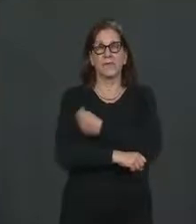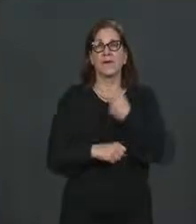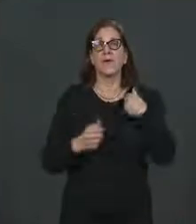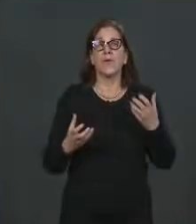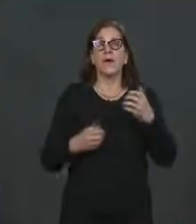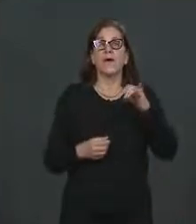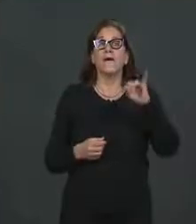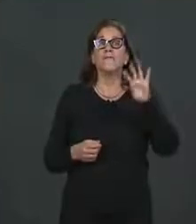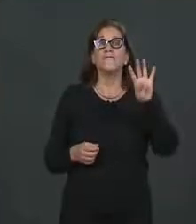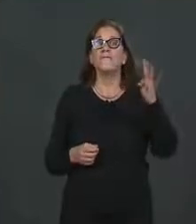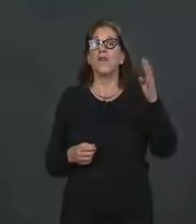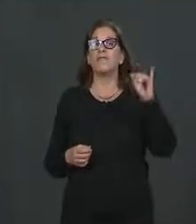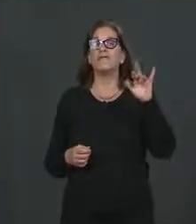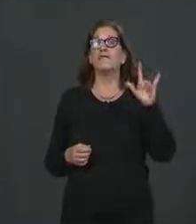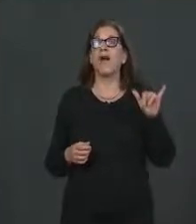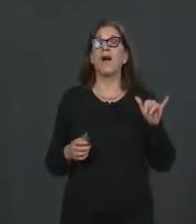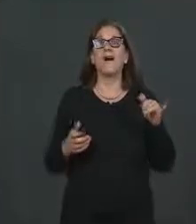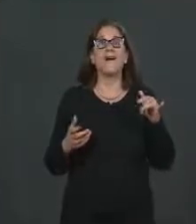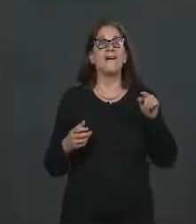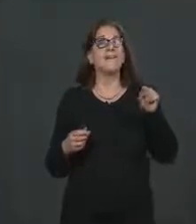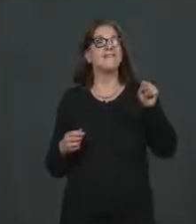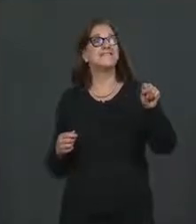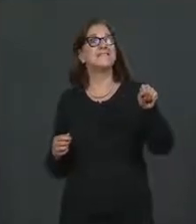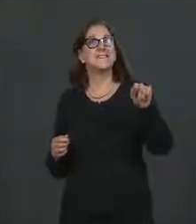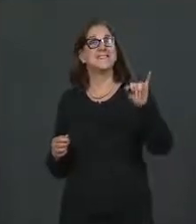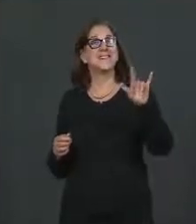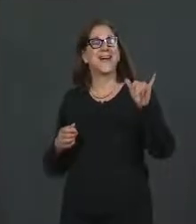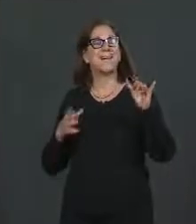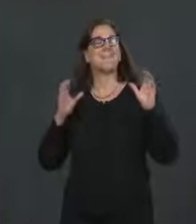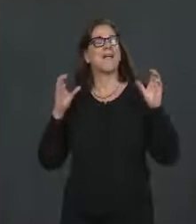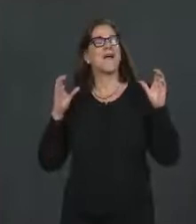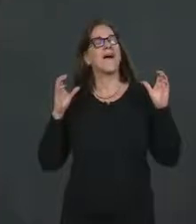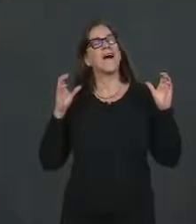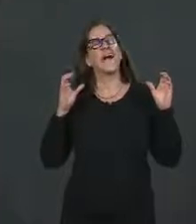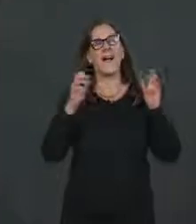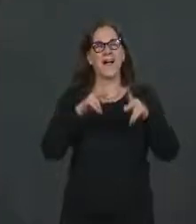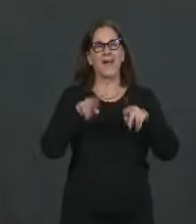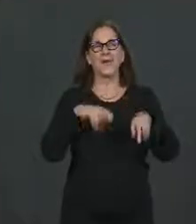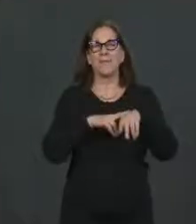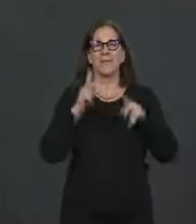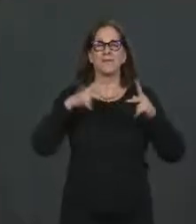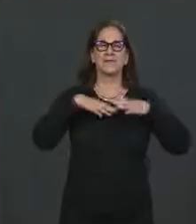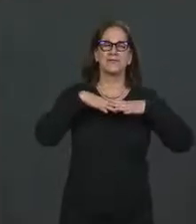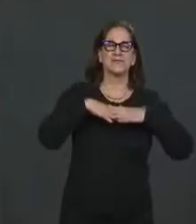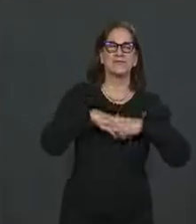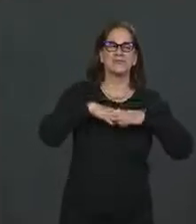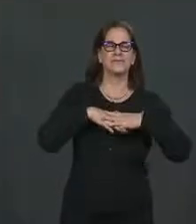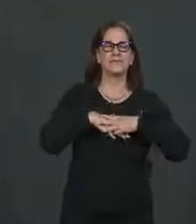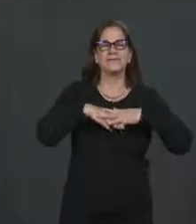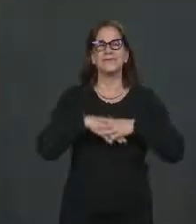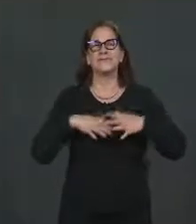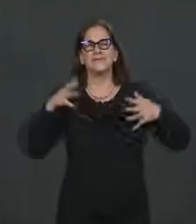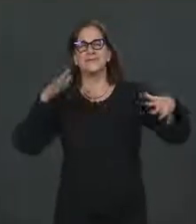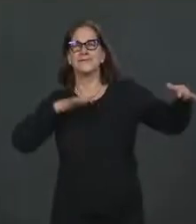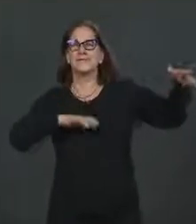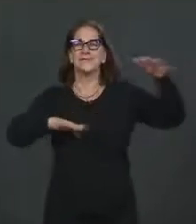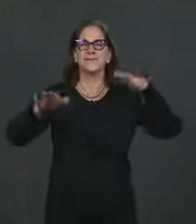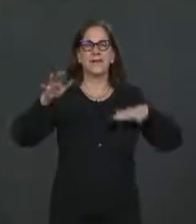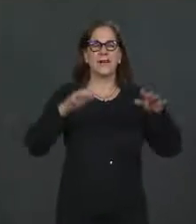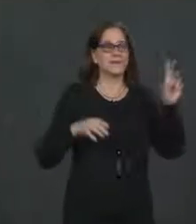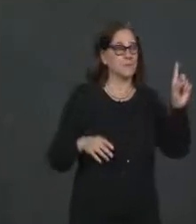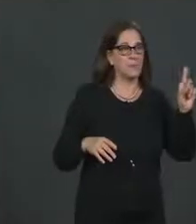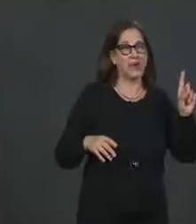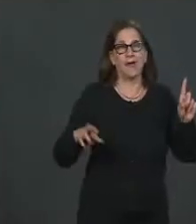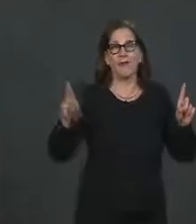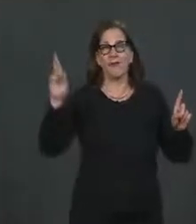as quickly as possible. And I want to thank the governors, Democrats and Republicans, who have responded to this directive.